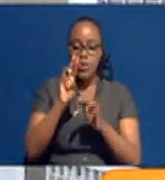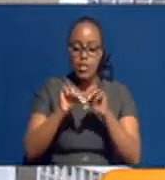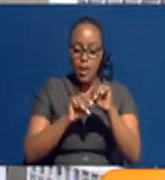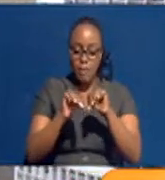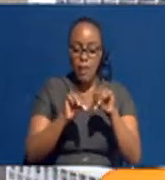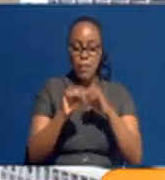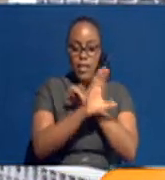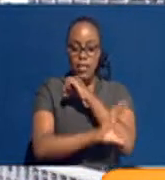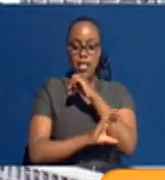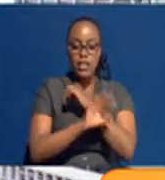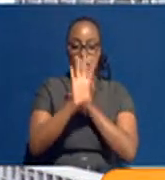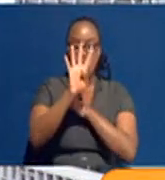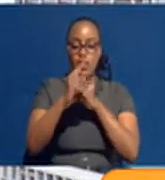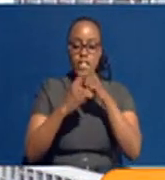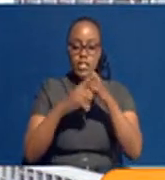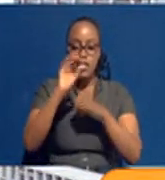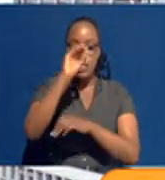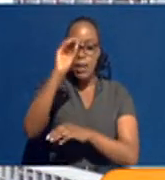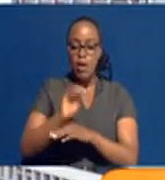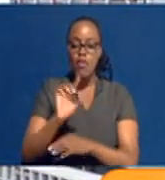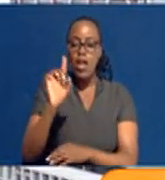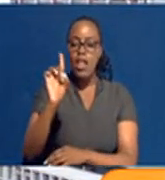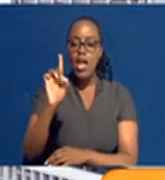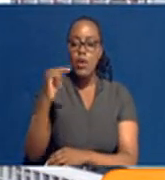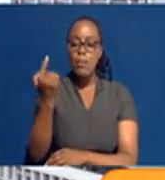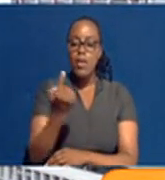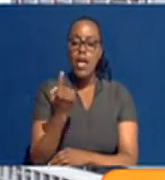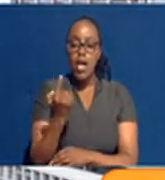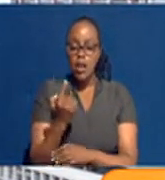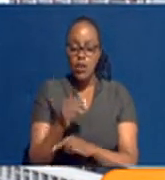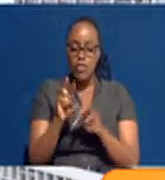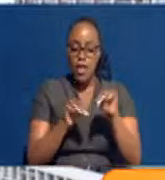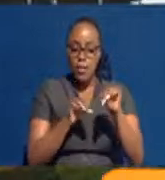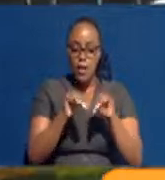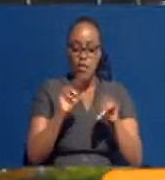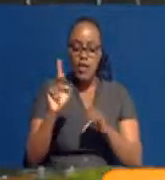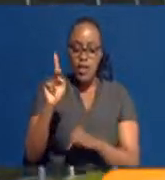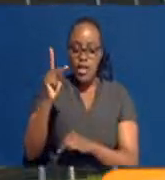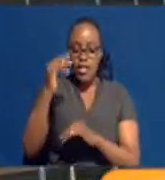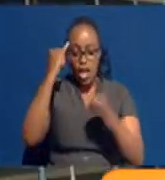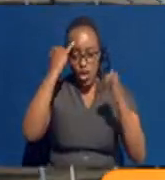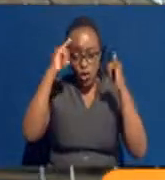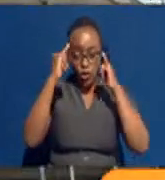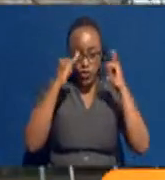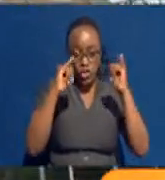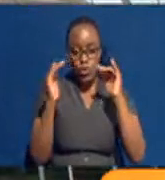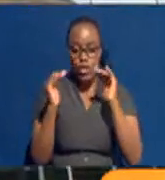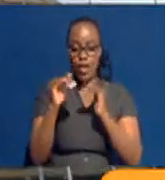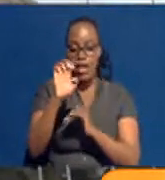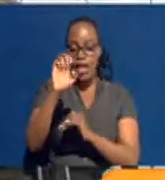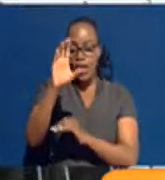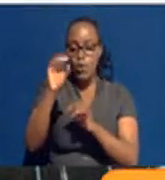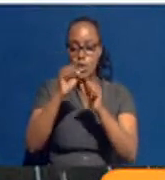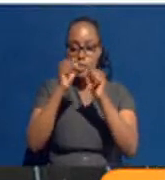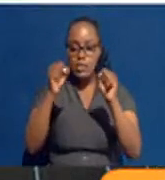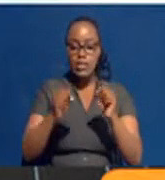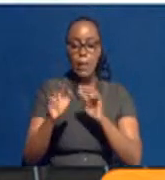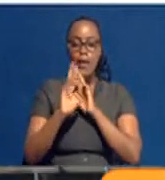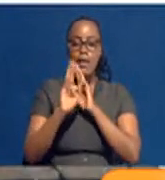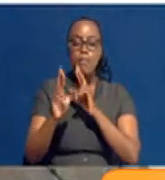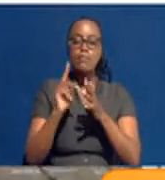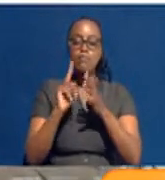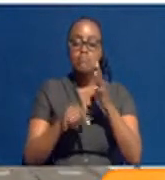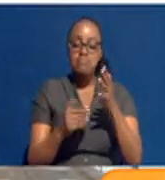country, 46% are in Nairobi alone. The mapping of the Kenya Innovations Ecosystem report shows